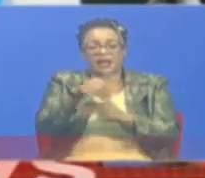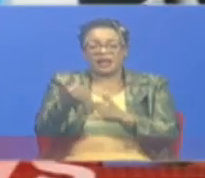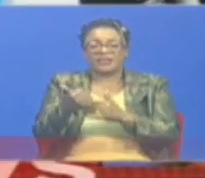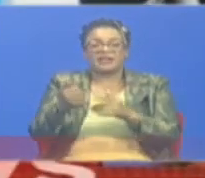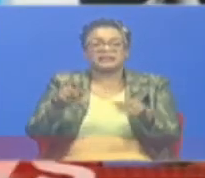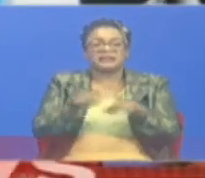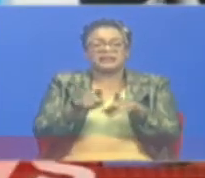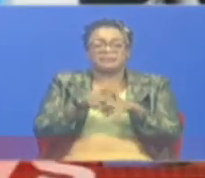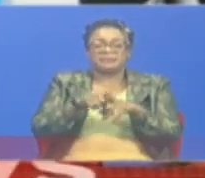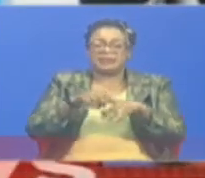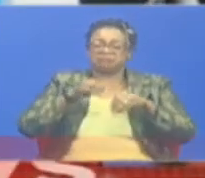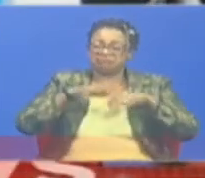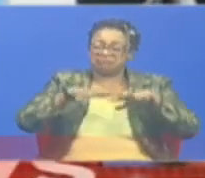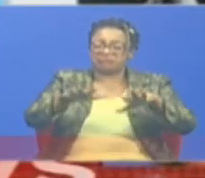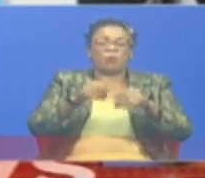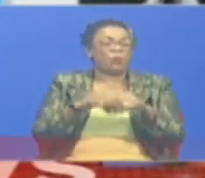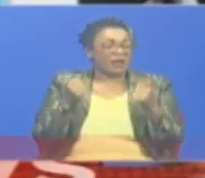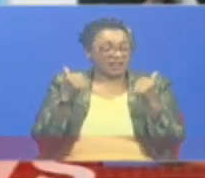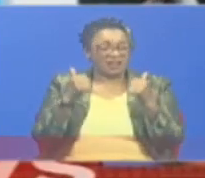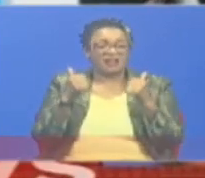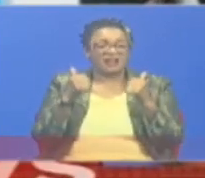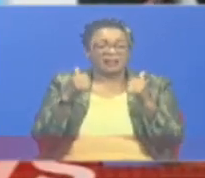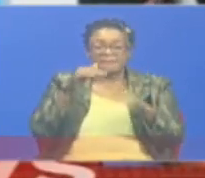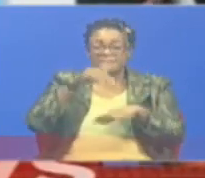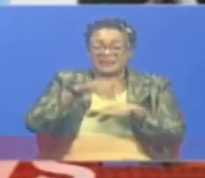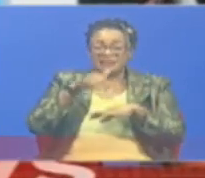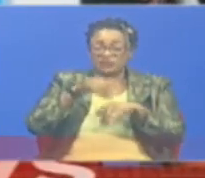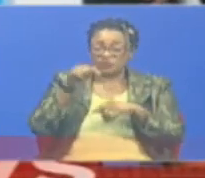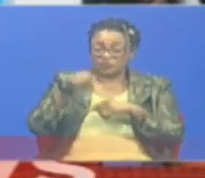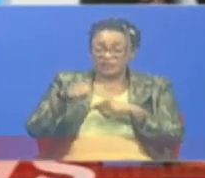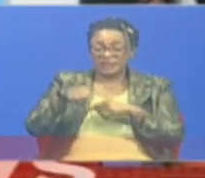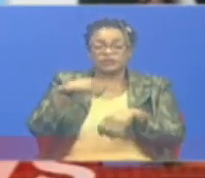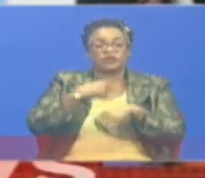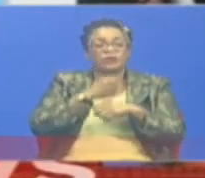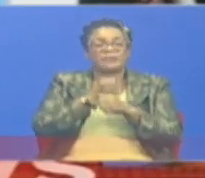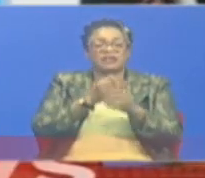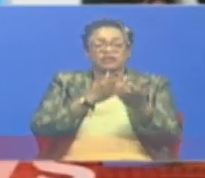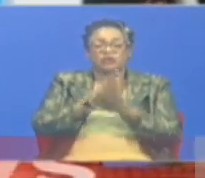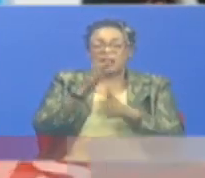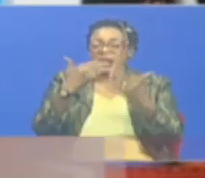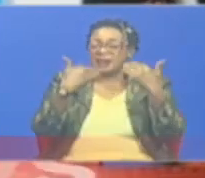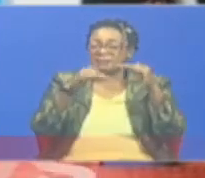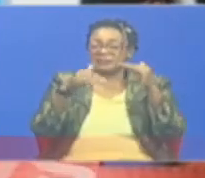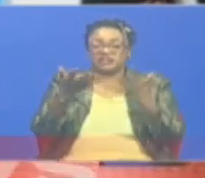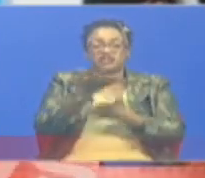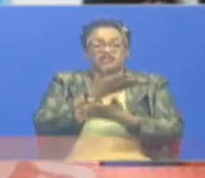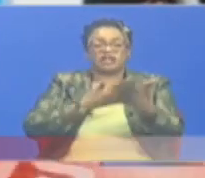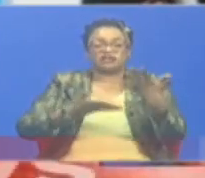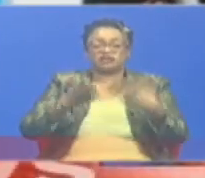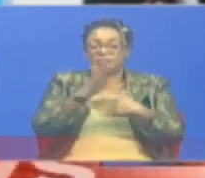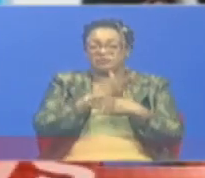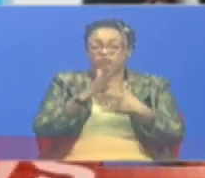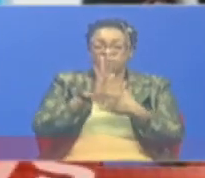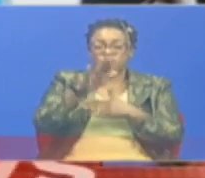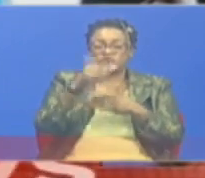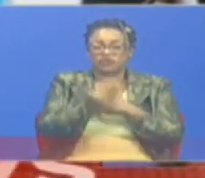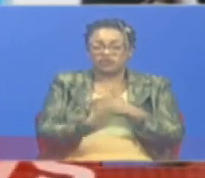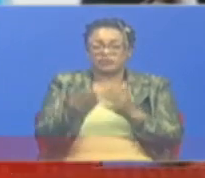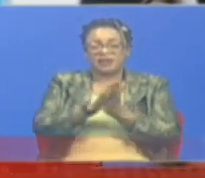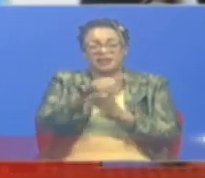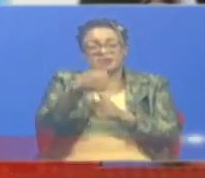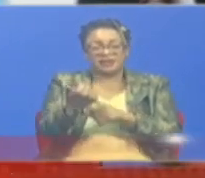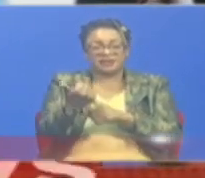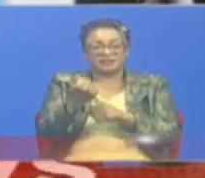good transmitters. So the message today is to ensure that you limit interaction between your children and others, and